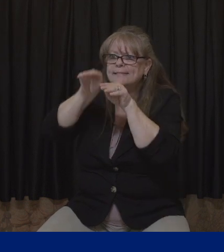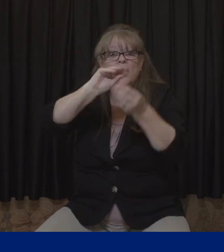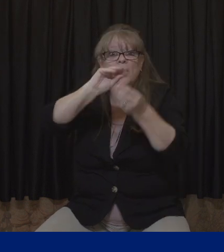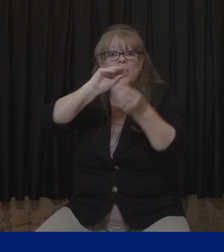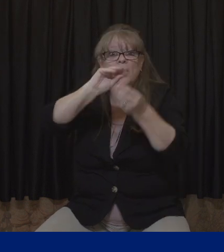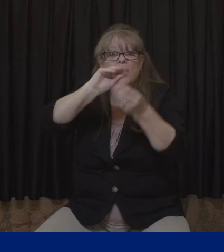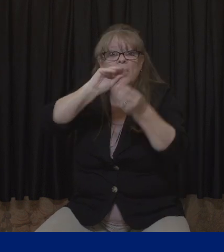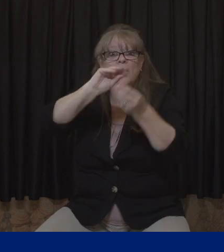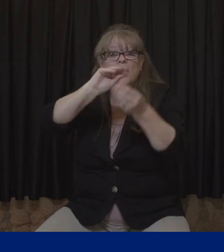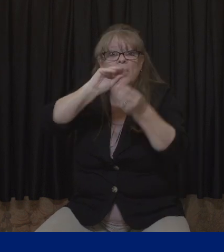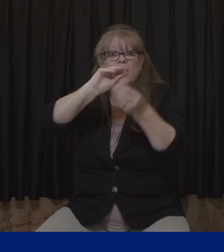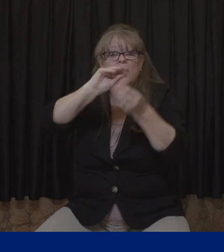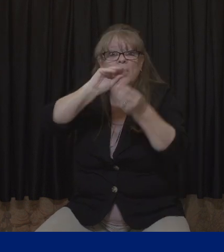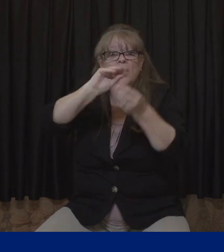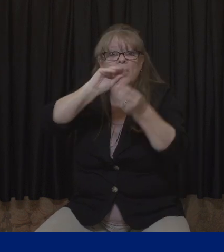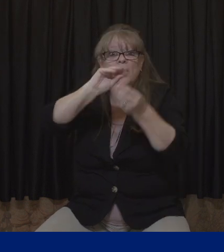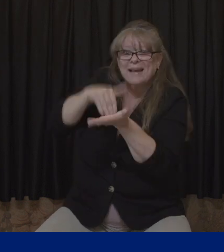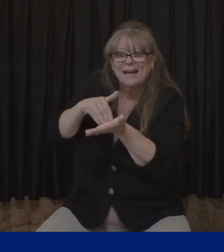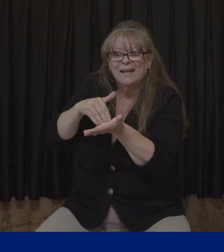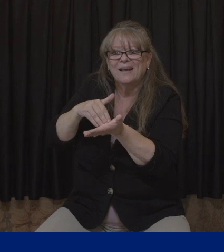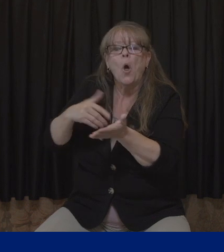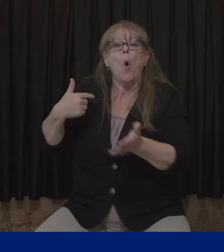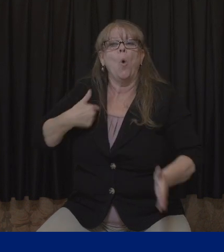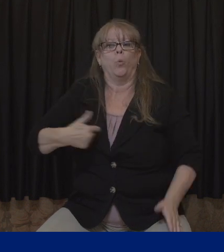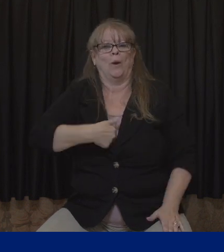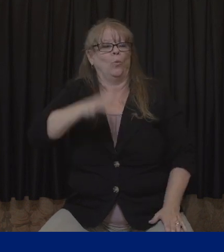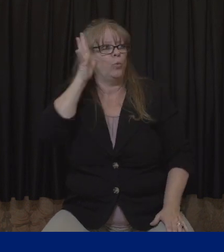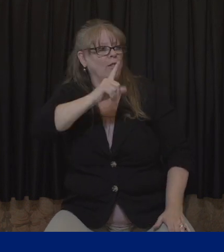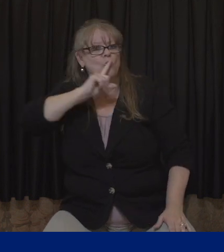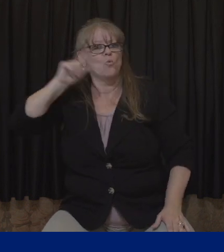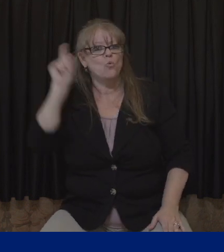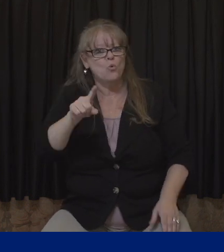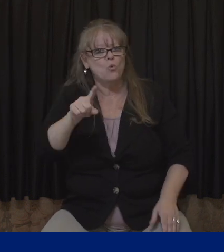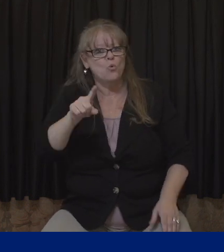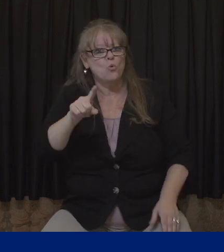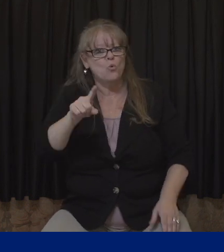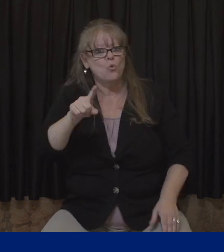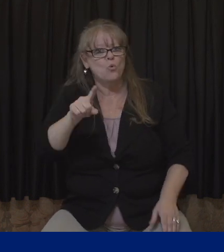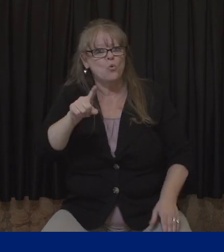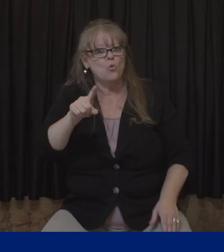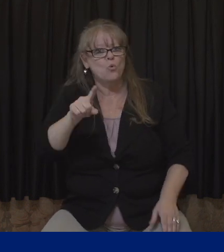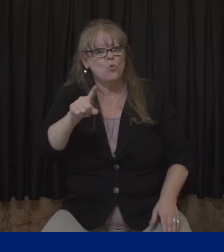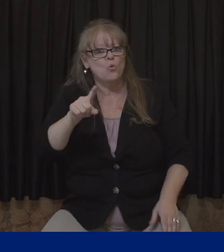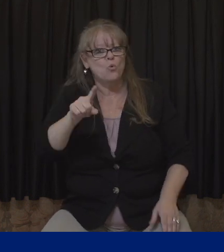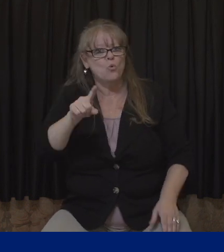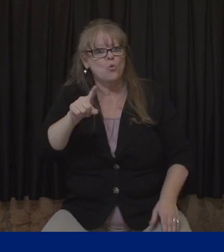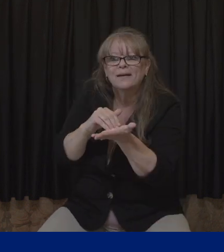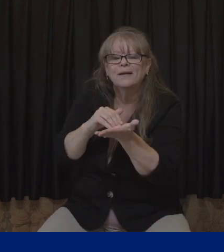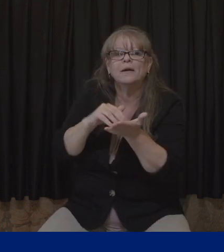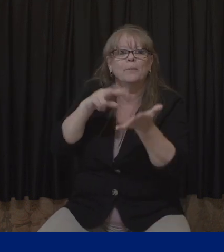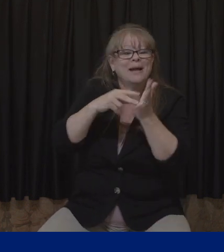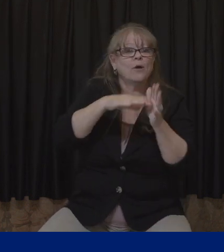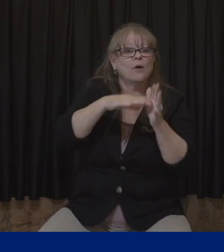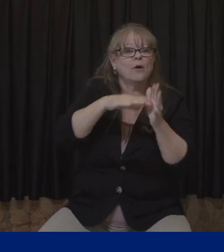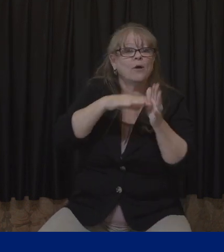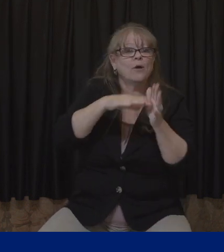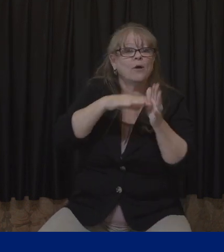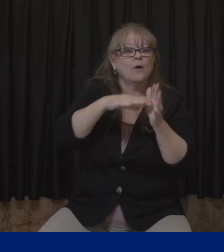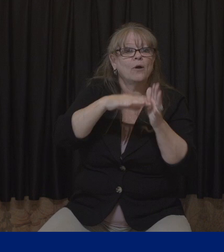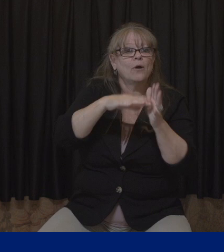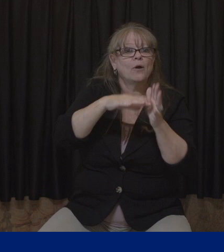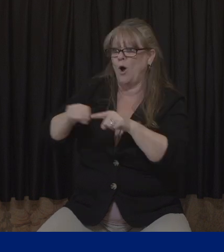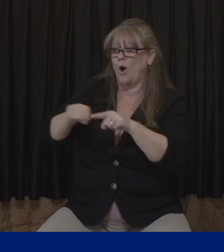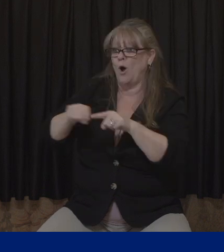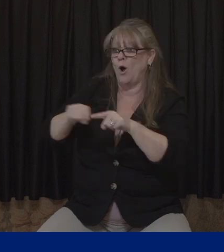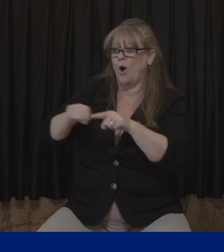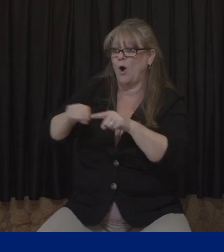than forwards. It's really up to the individual choices, the informed decisions that the people of Colorado make to wear masks when you're out, to only